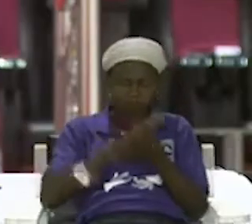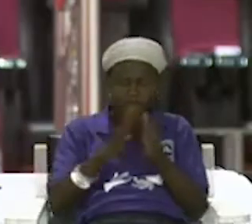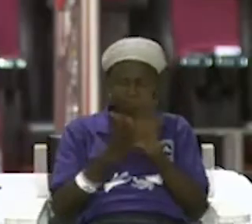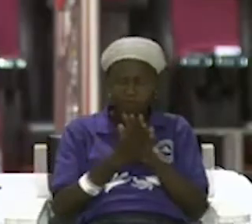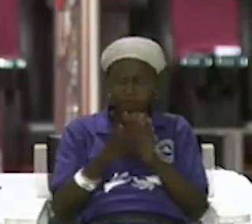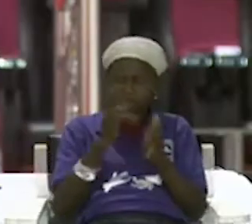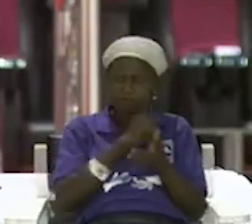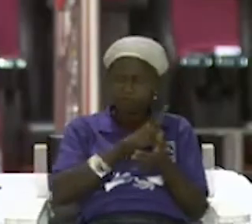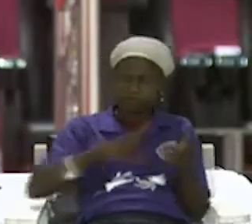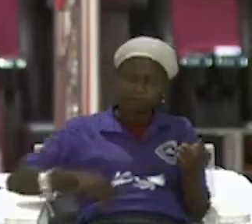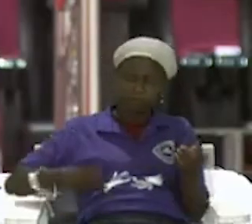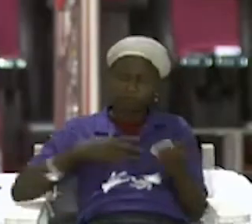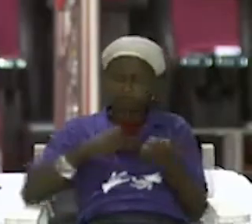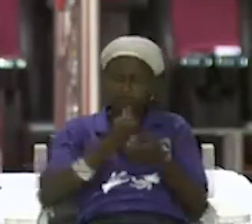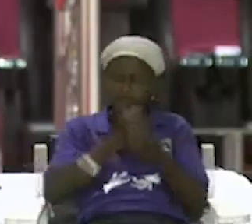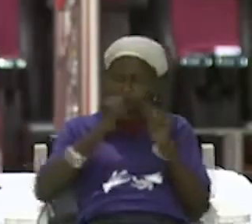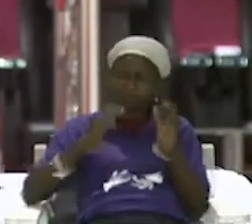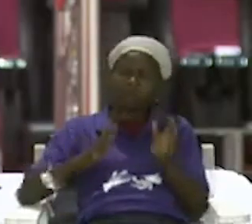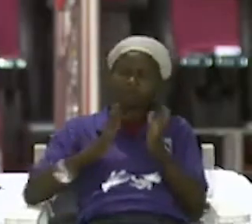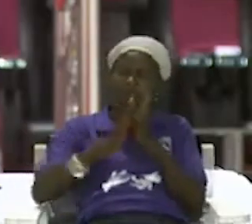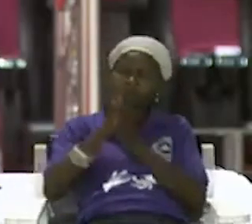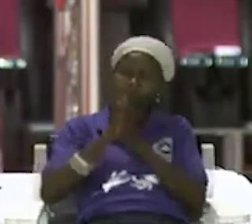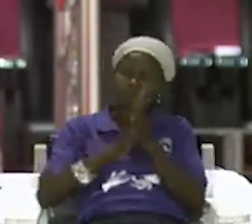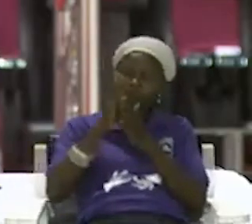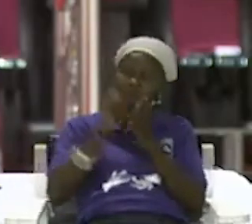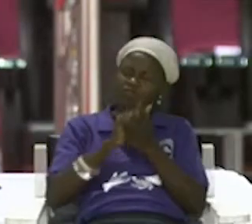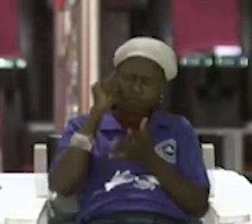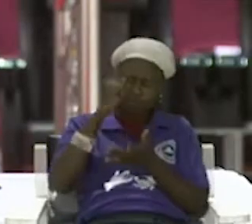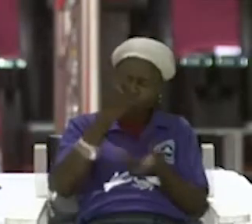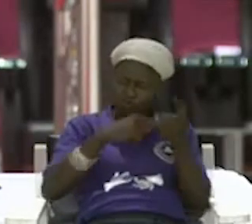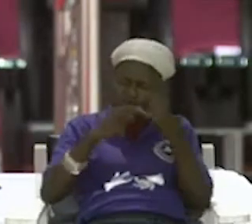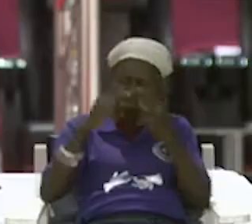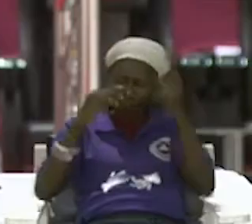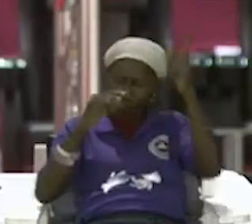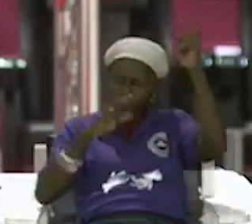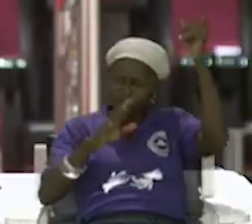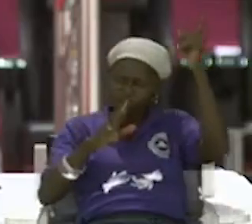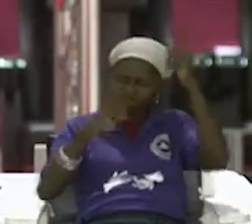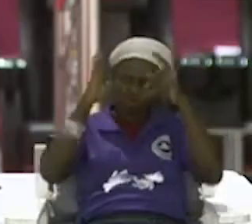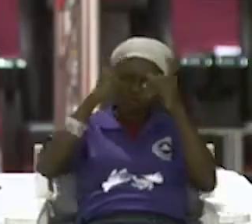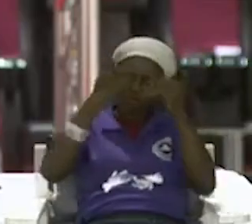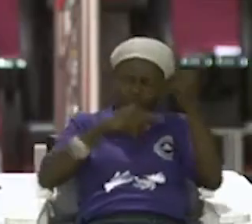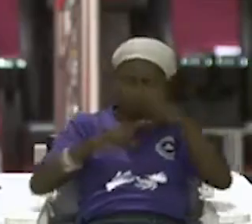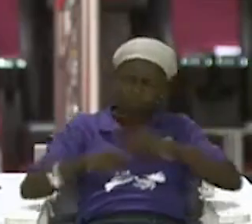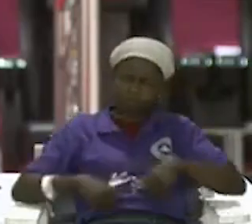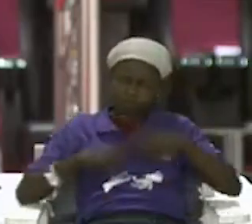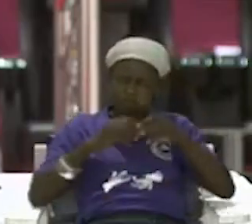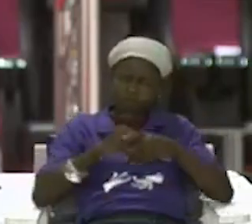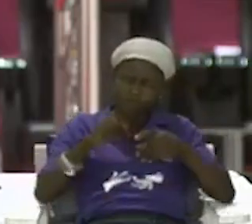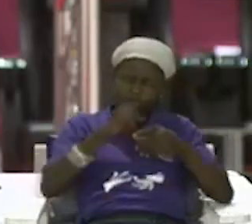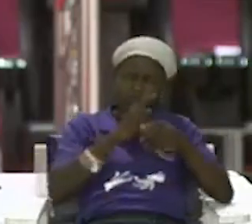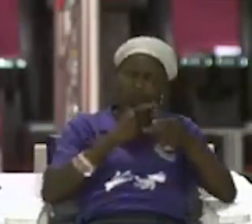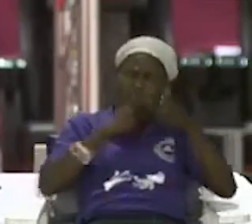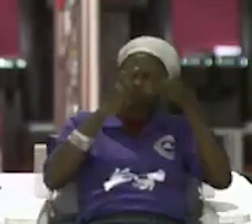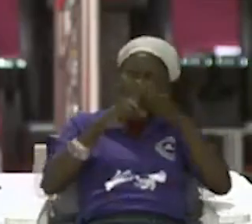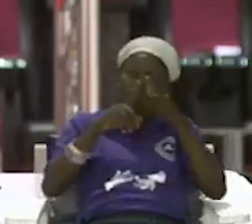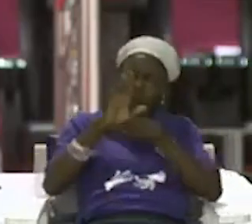and Savior. Pray that he will come and dwell in you. Cry to him now.